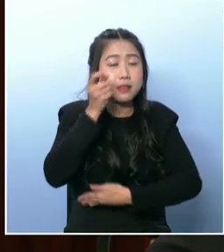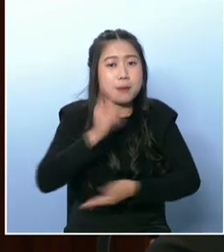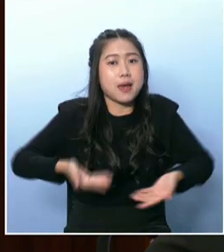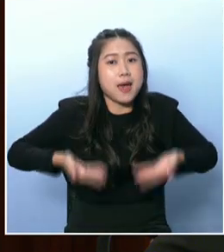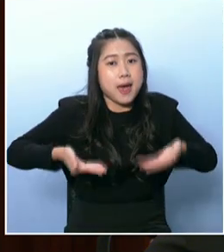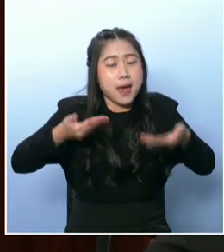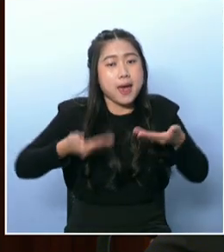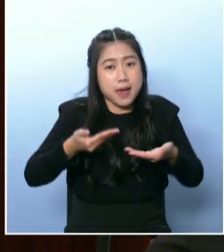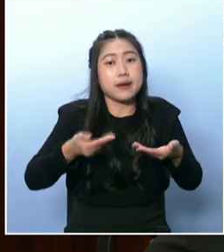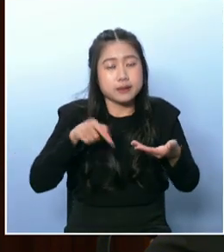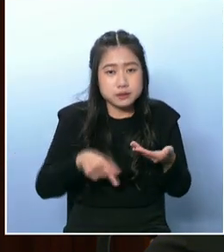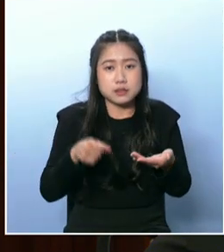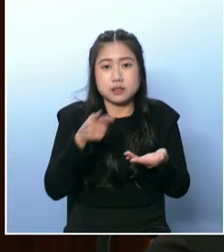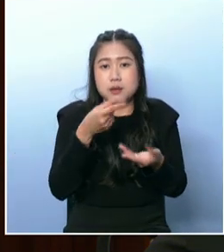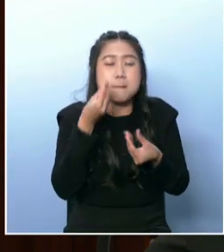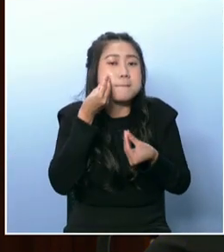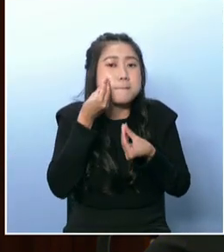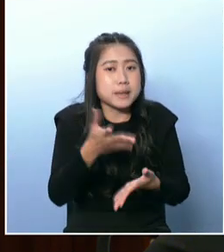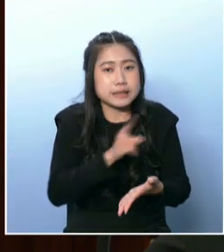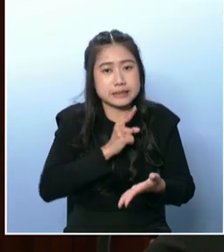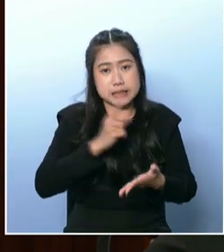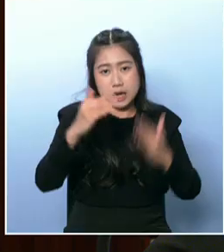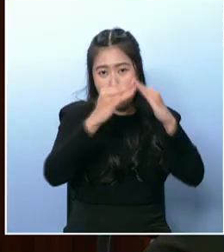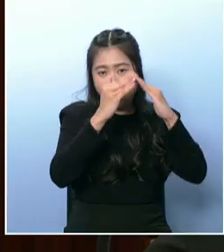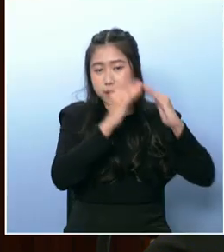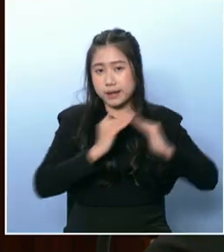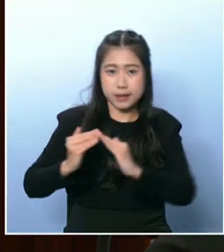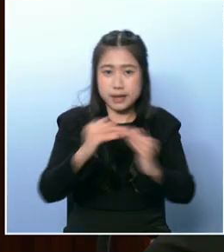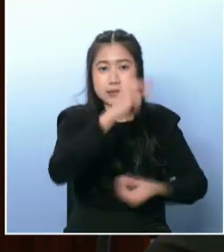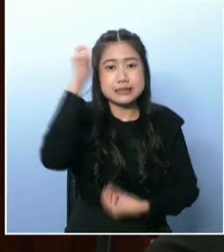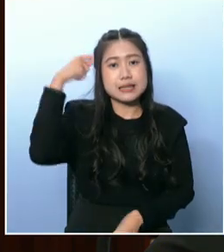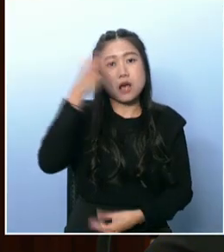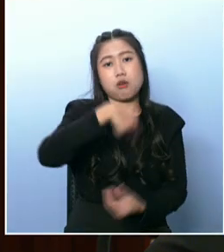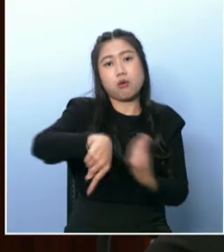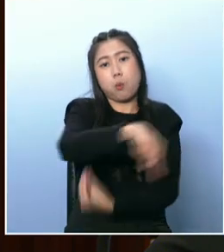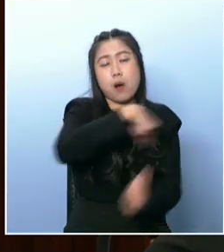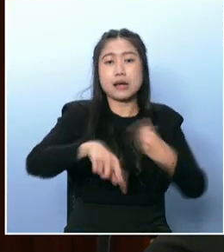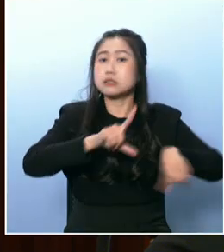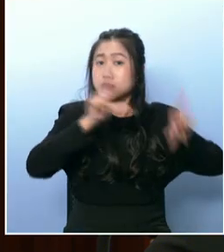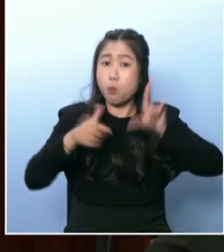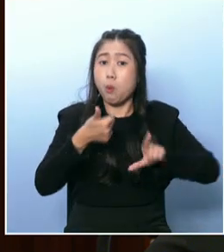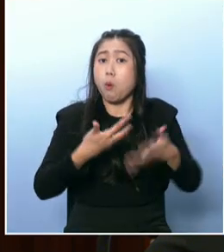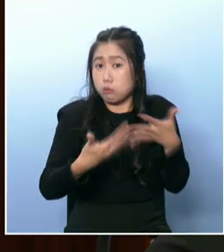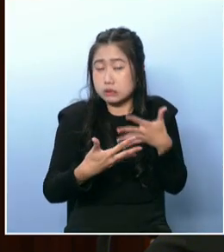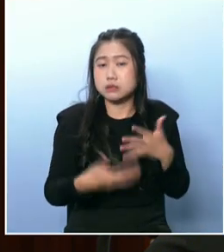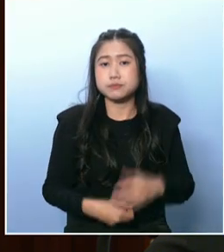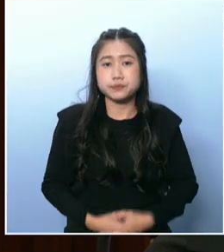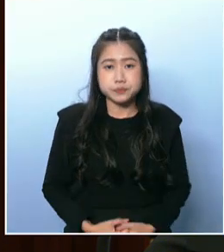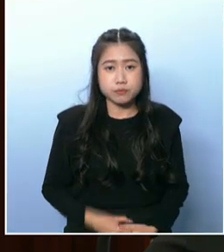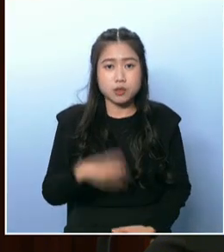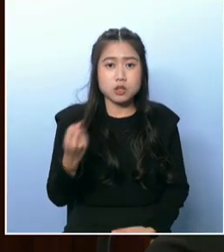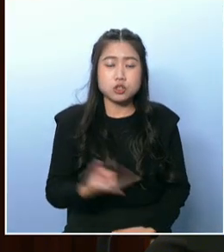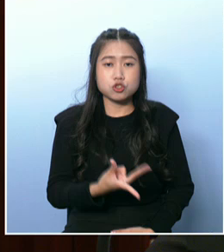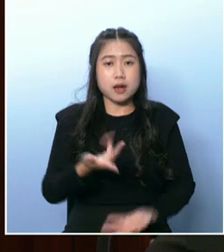and also for the mildly disabled persons, please try to encourage them to live in the community. This is a